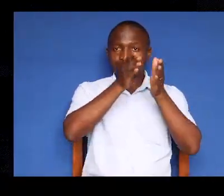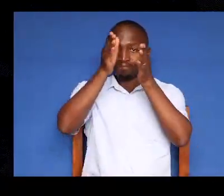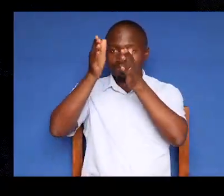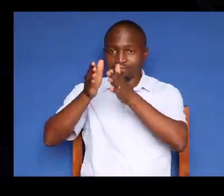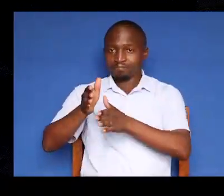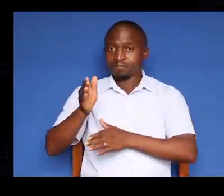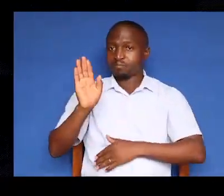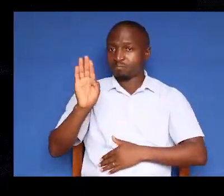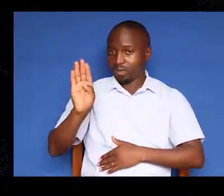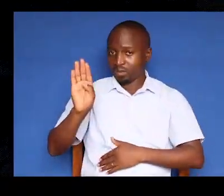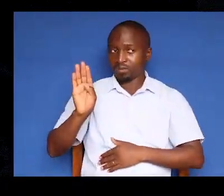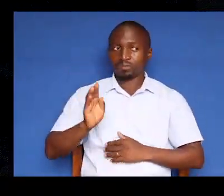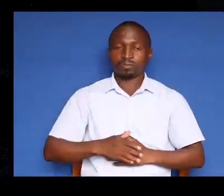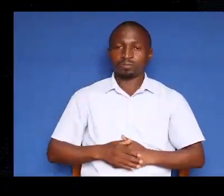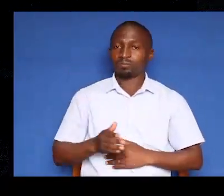At column B,